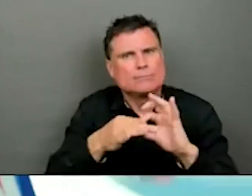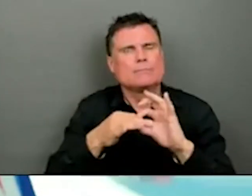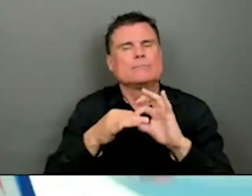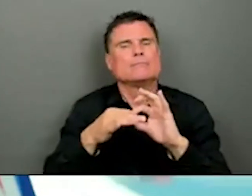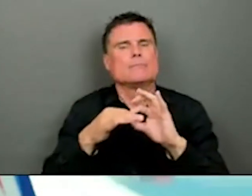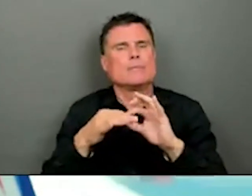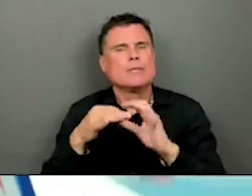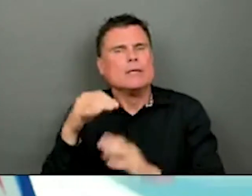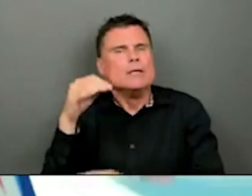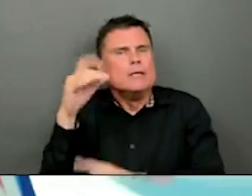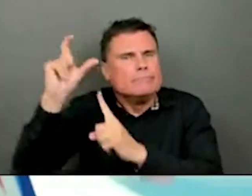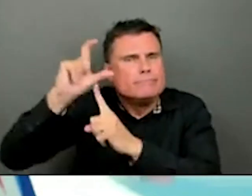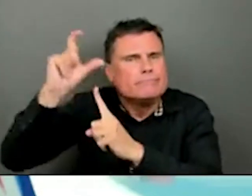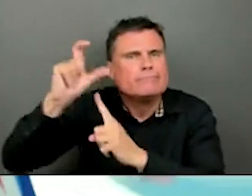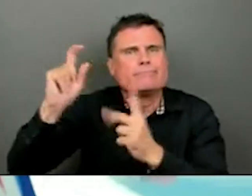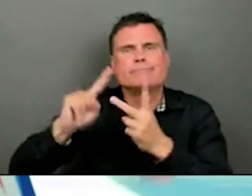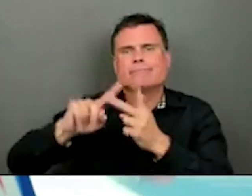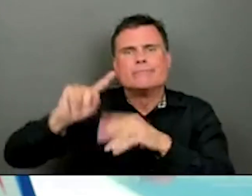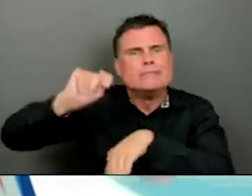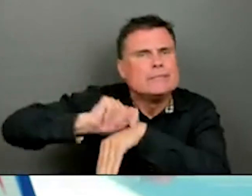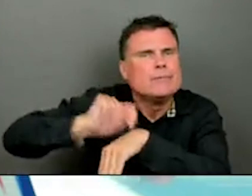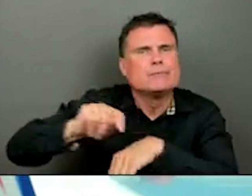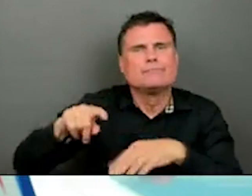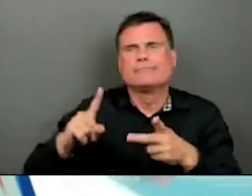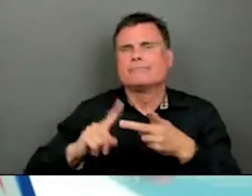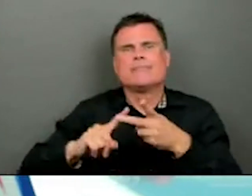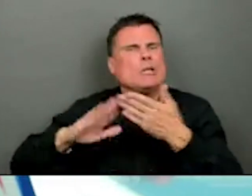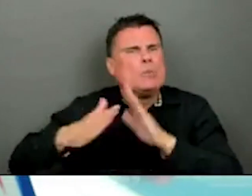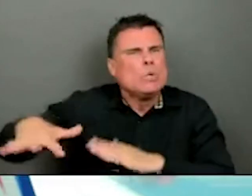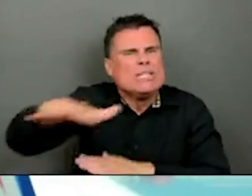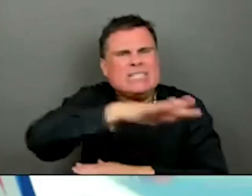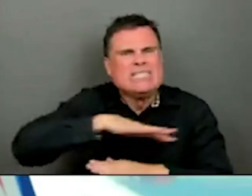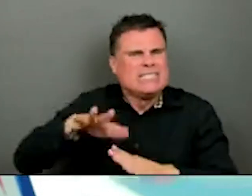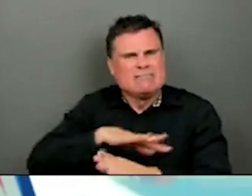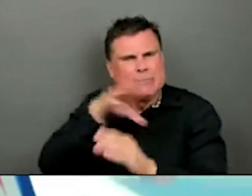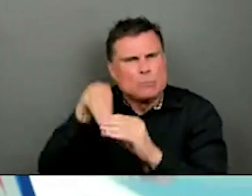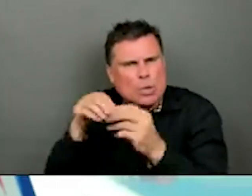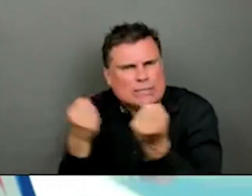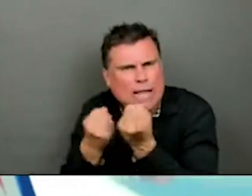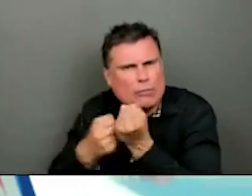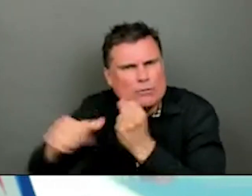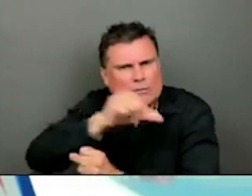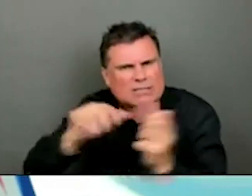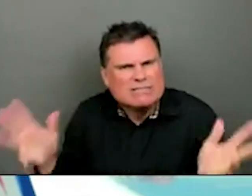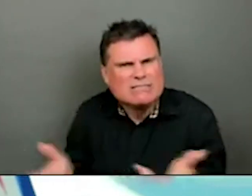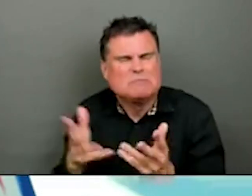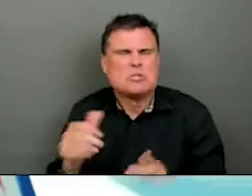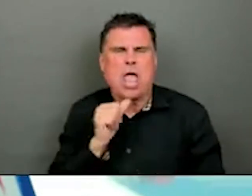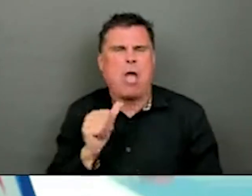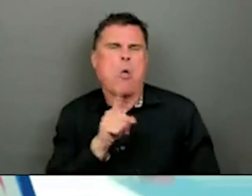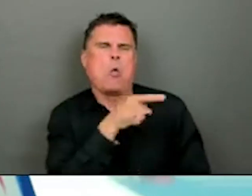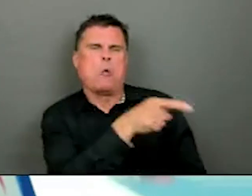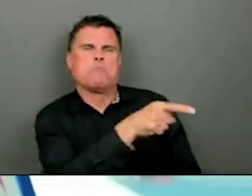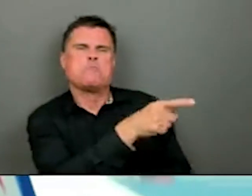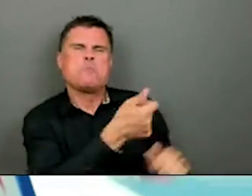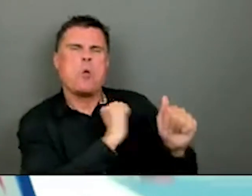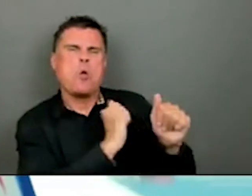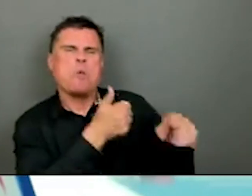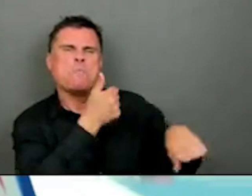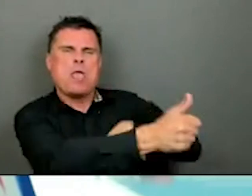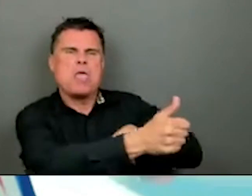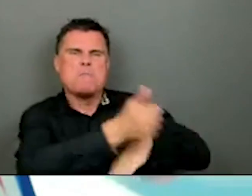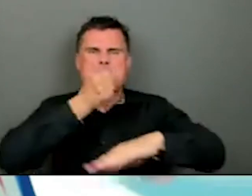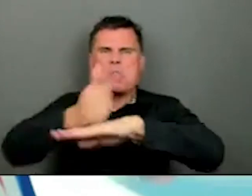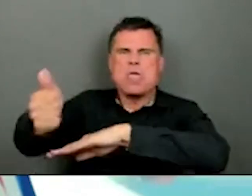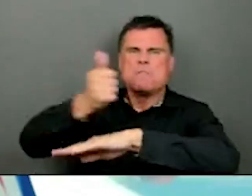everyone. And we have to continue to do the same effort. Everyone is everywhere. So it's not to point out those who are falling behind, but to help us raise those